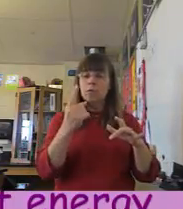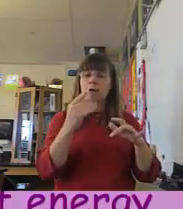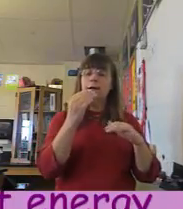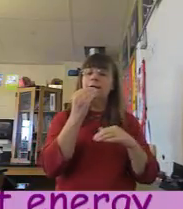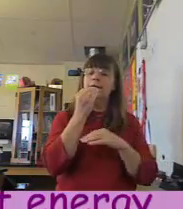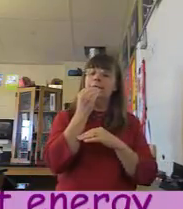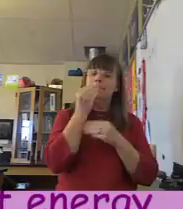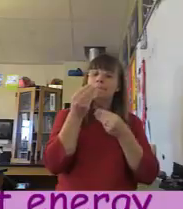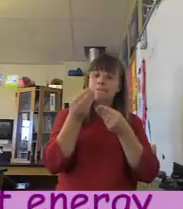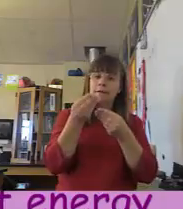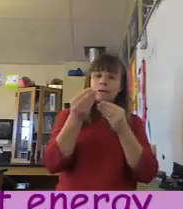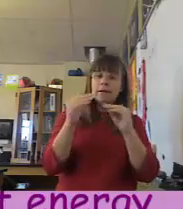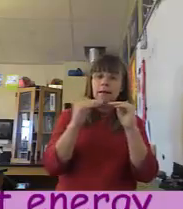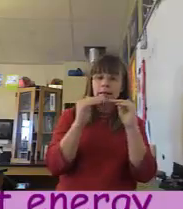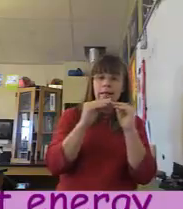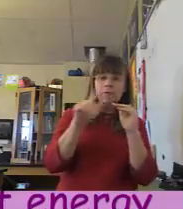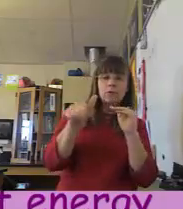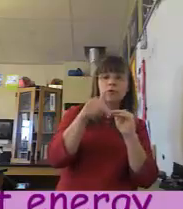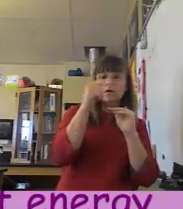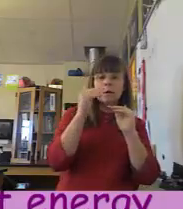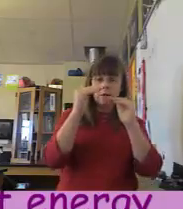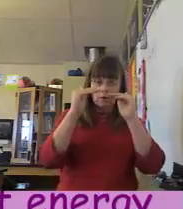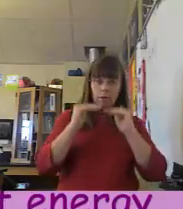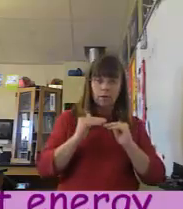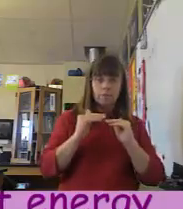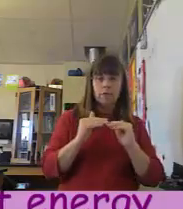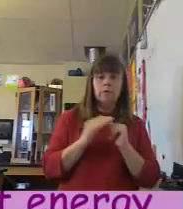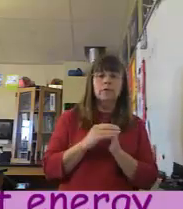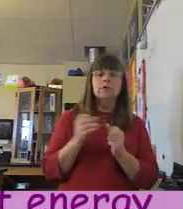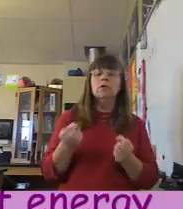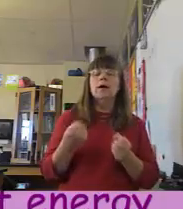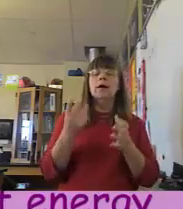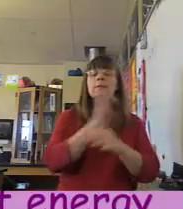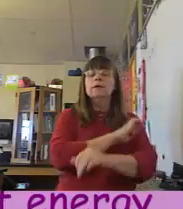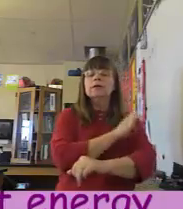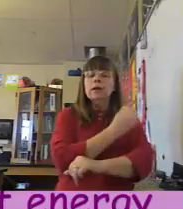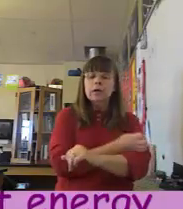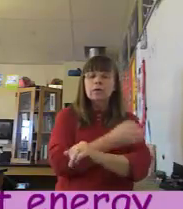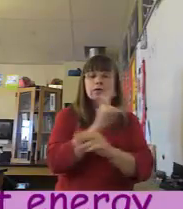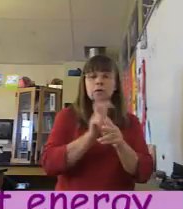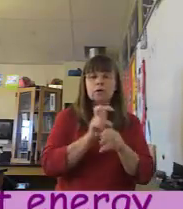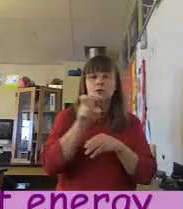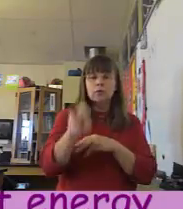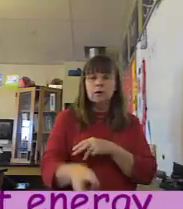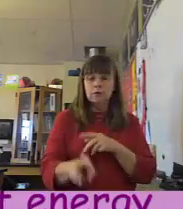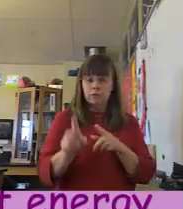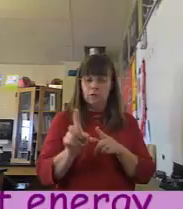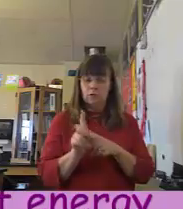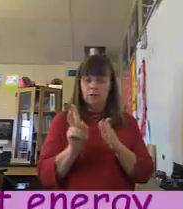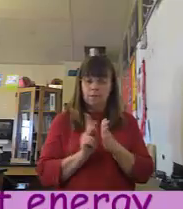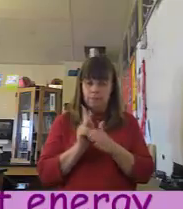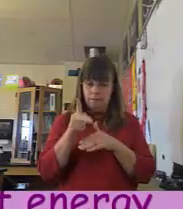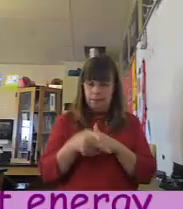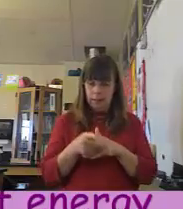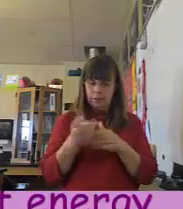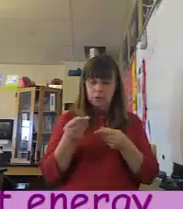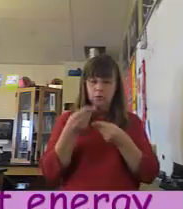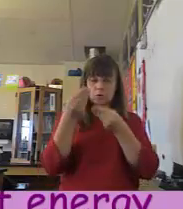what eats what, but how much energy is transferred from the plants to the animal that eats the